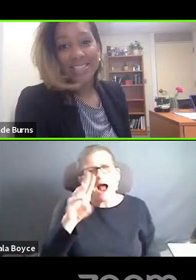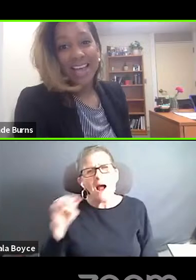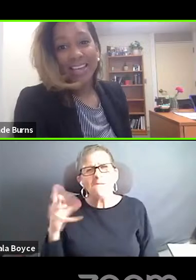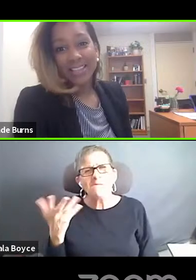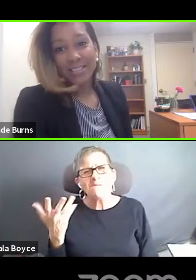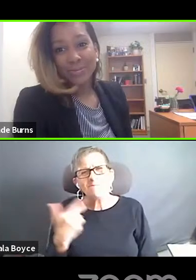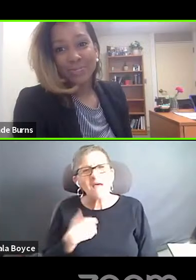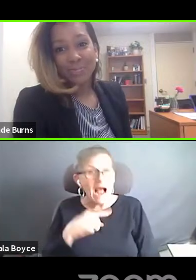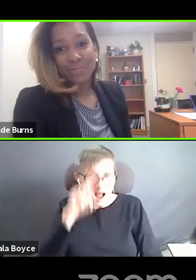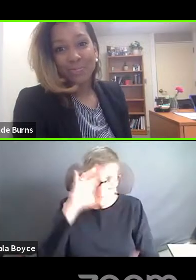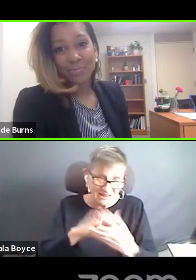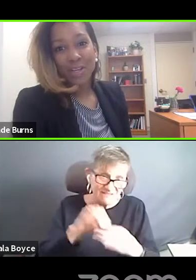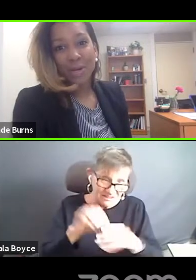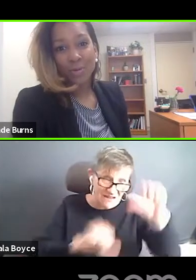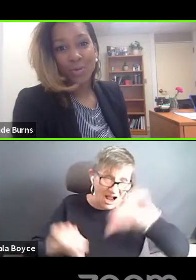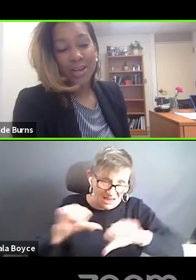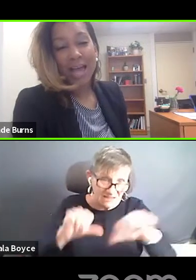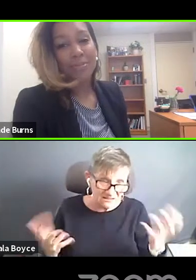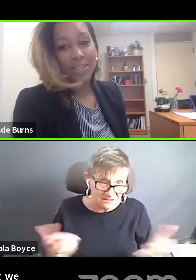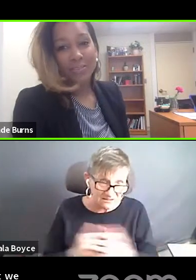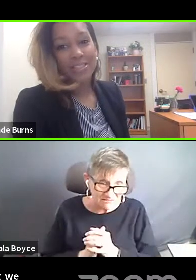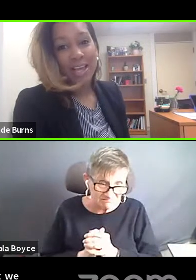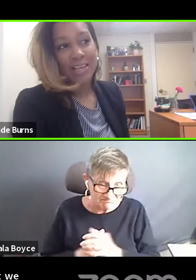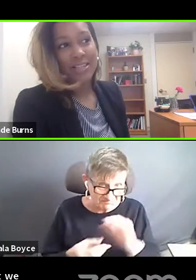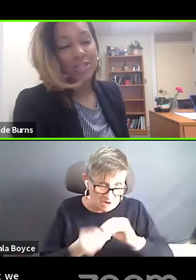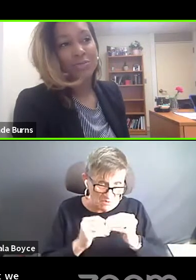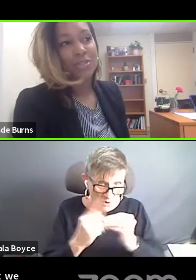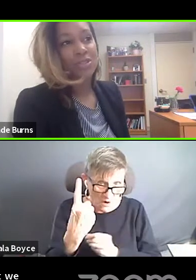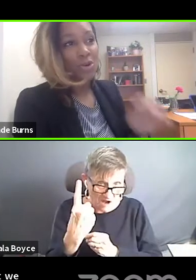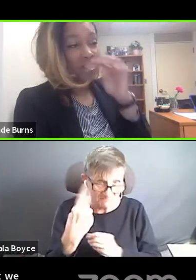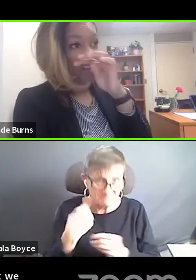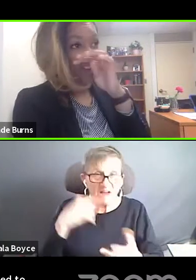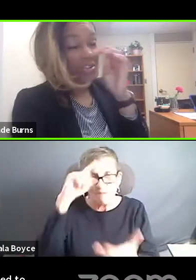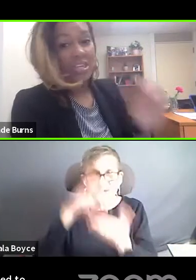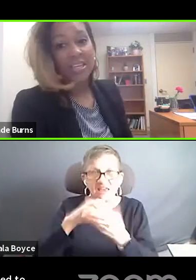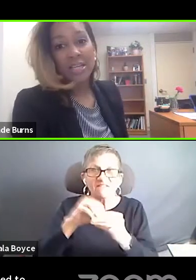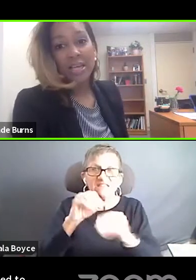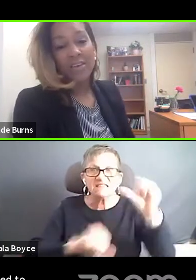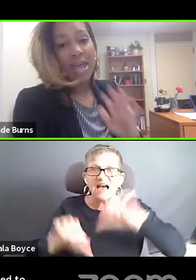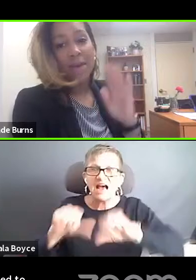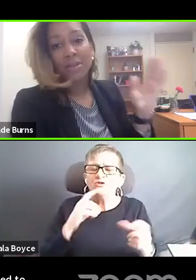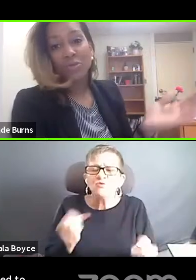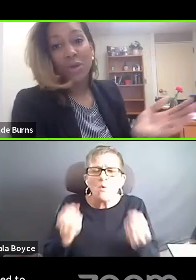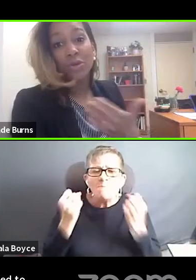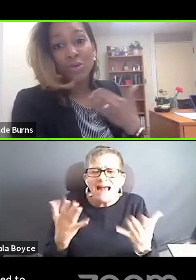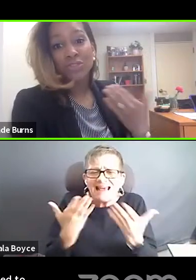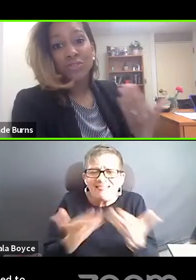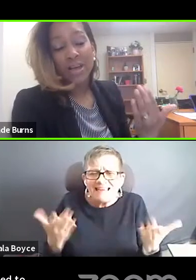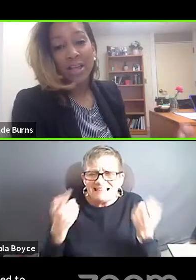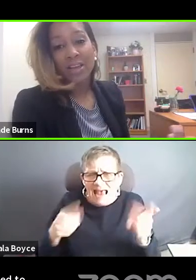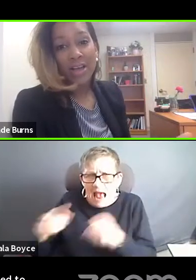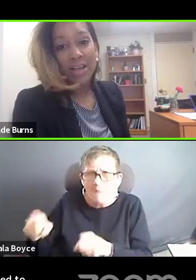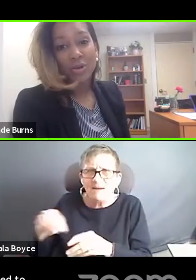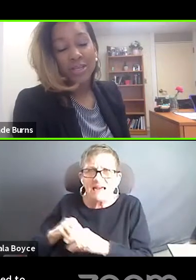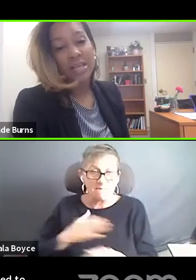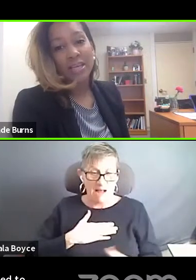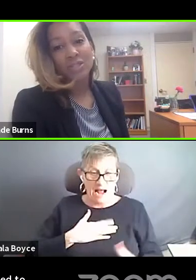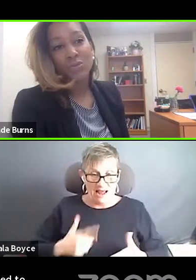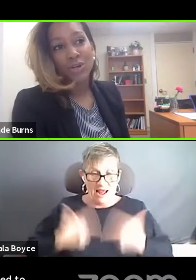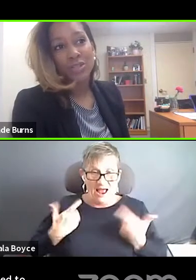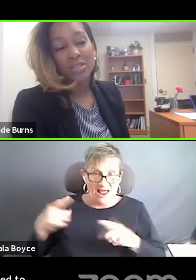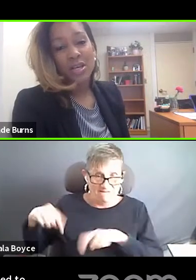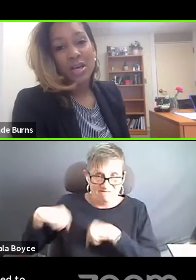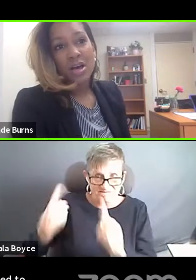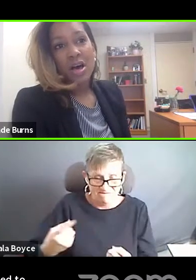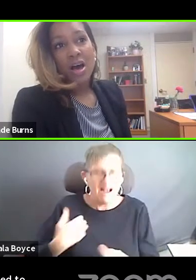I believe in science. Number one, I believe in science. There's been so many other things that have happened throughout the course of my life. I know that